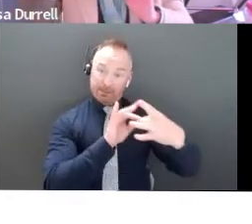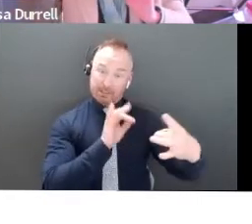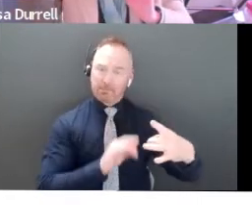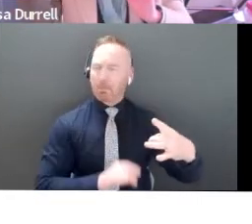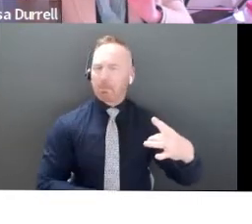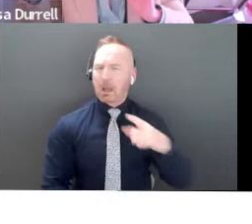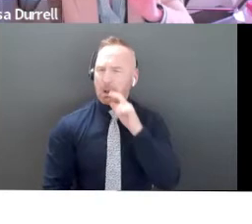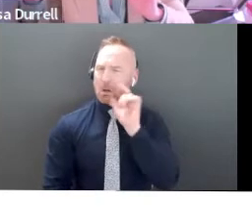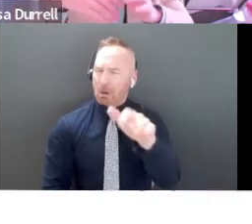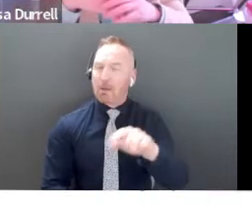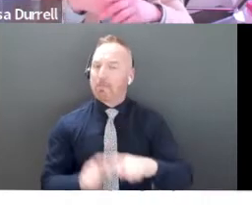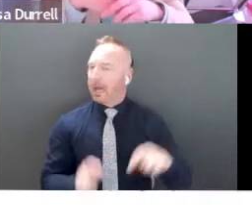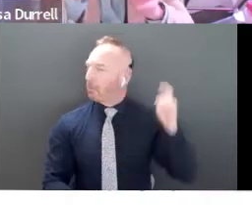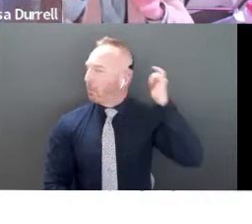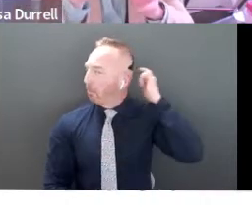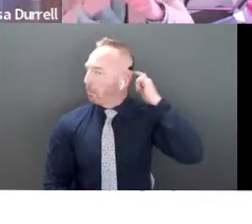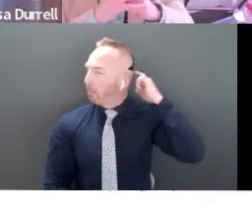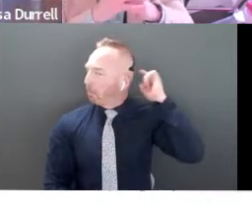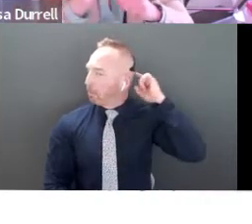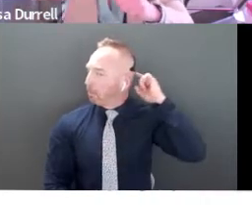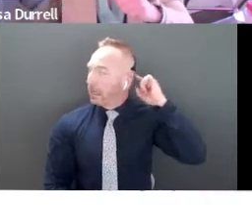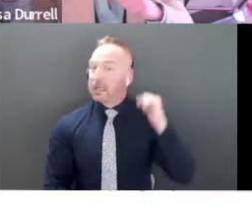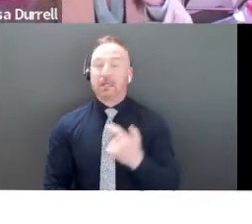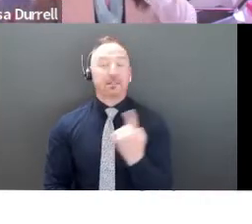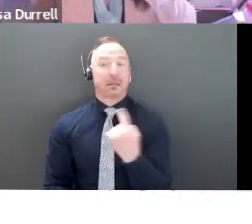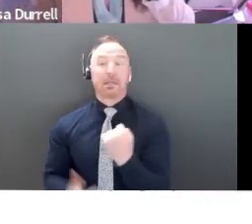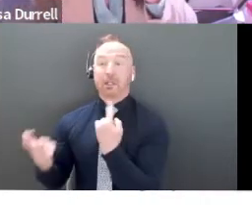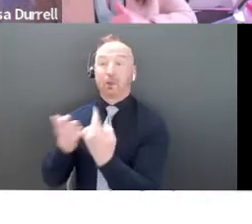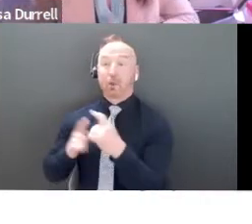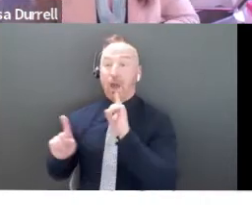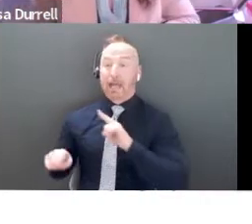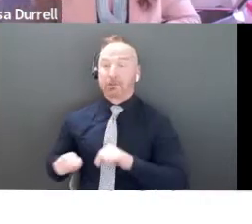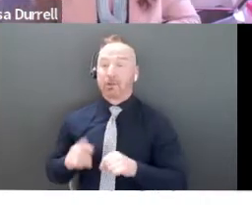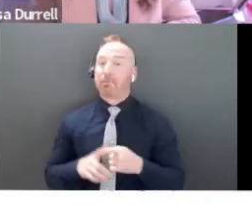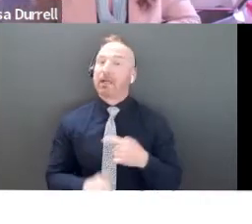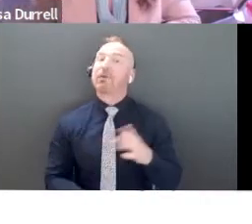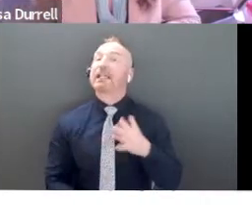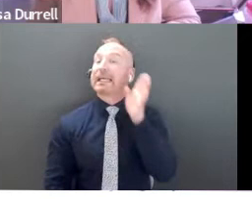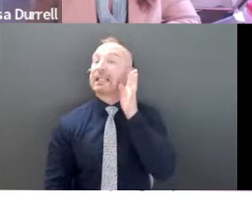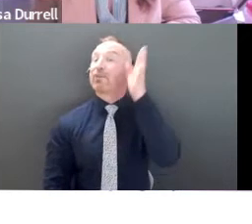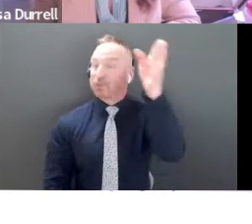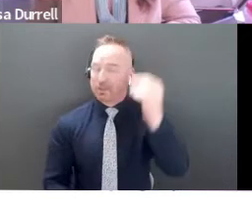have that in the back of your head, because someone's going to ask you that, maybe not in the Q&A, but going down the line to that due diligence.